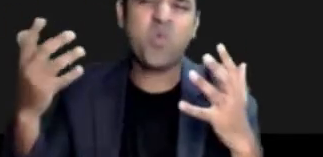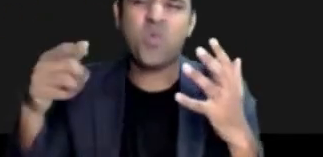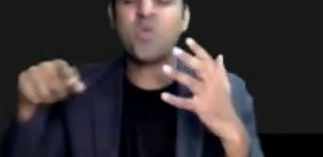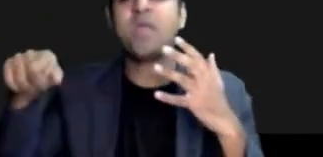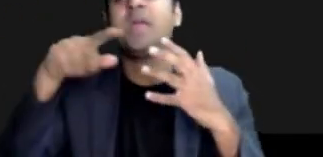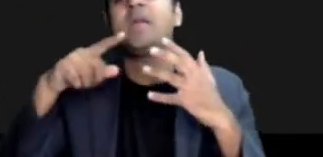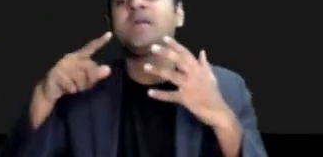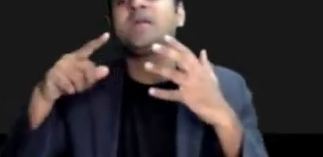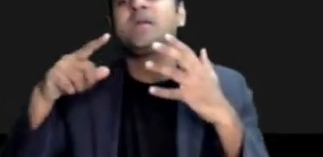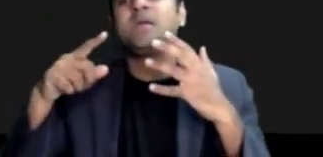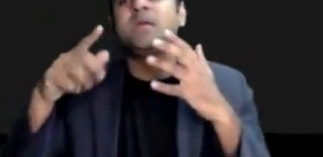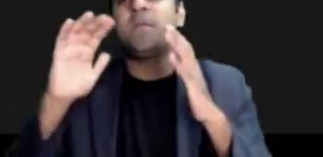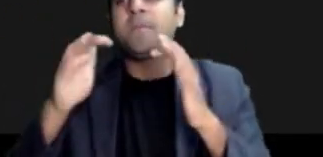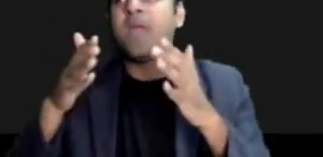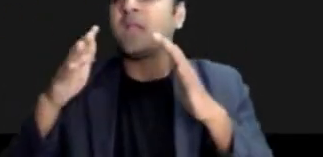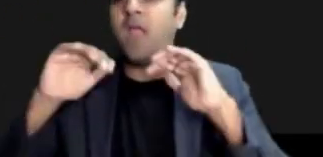as a network.